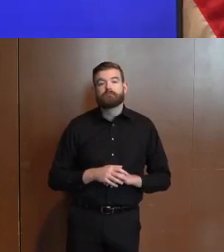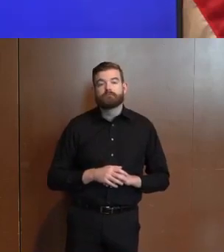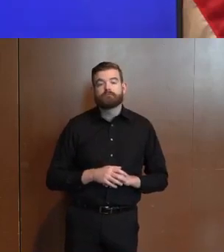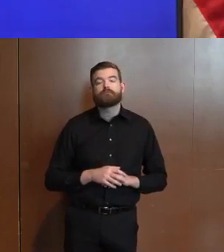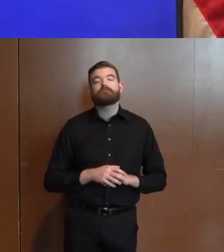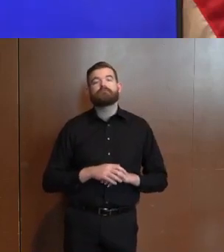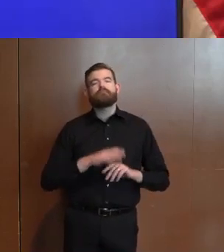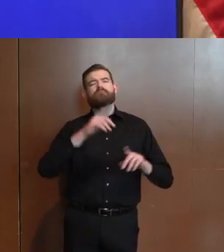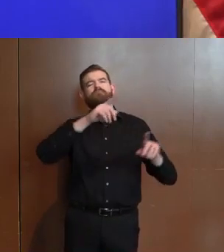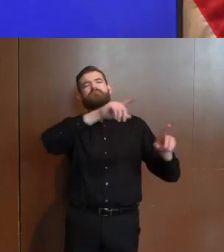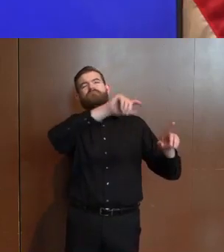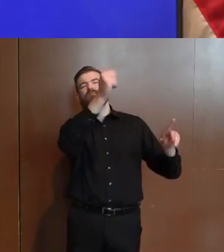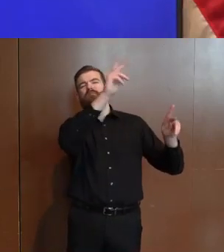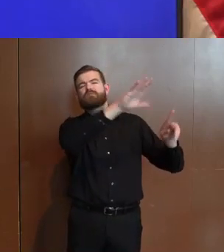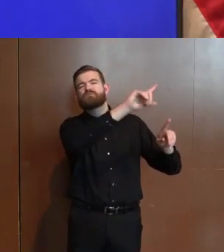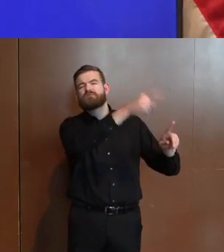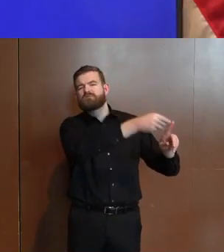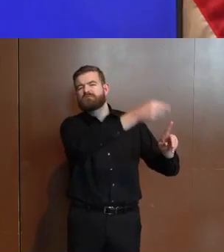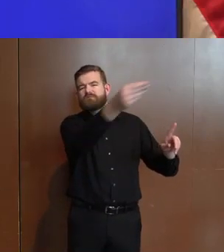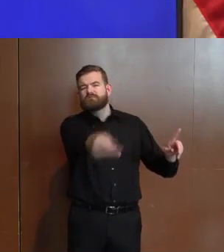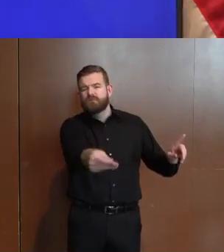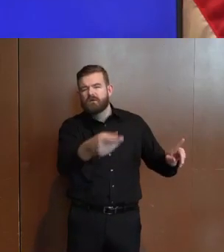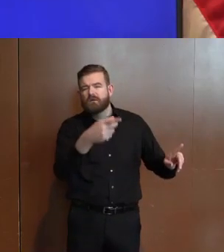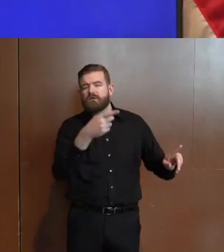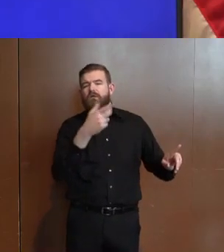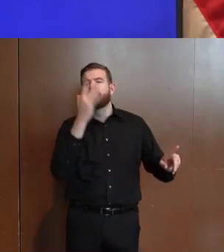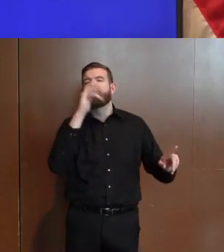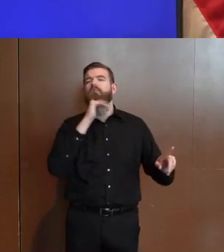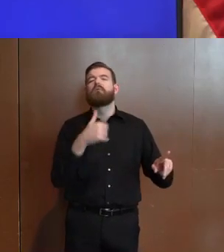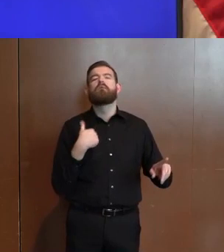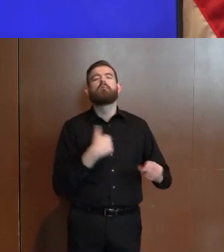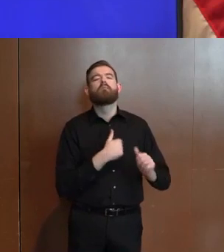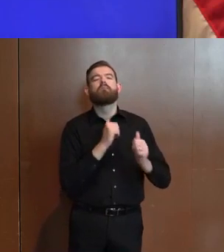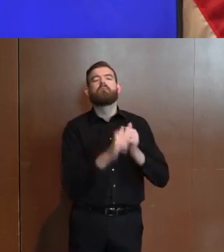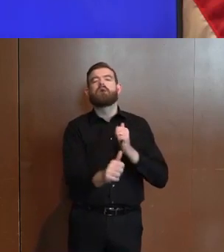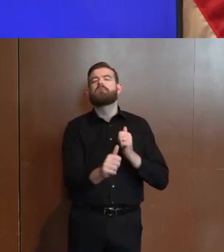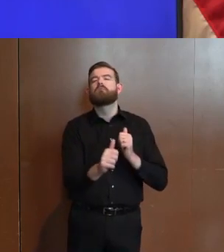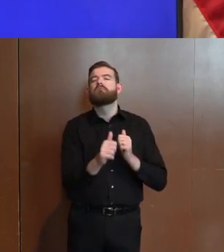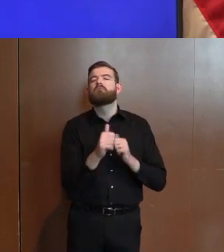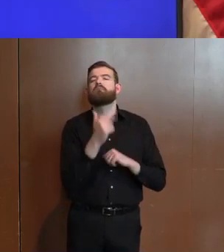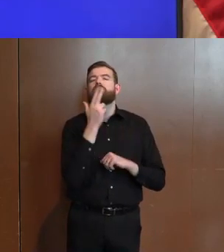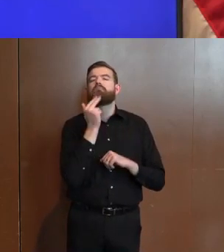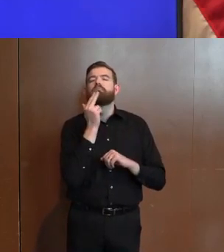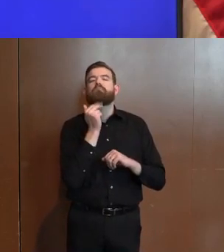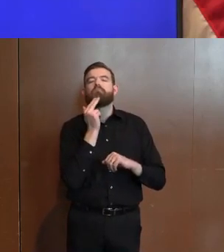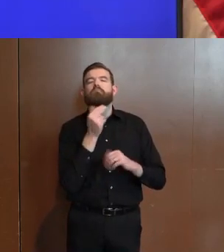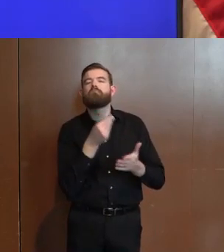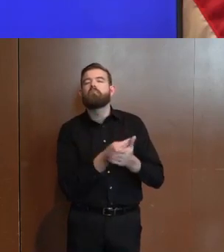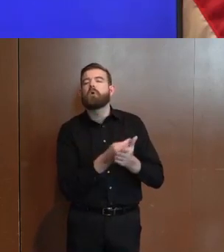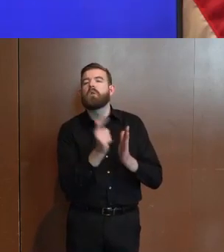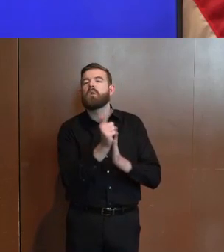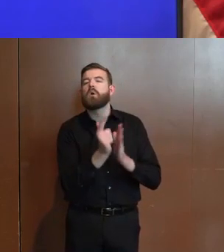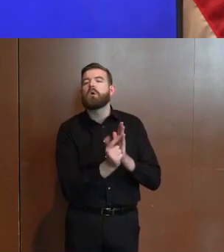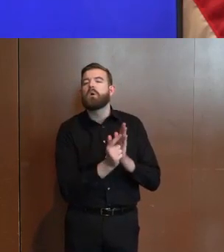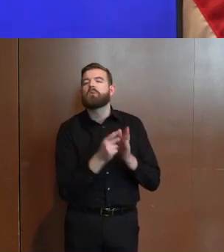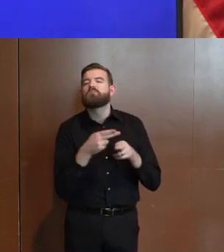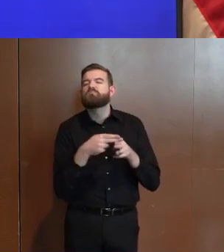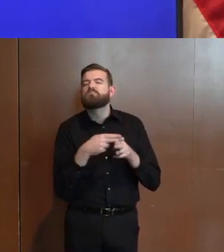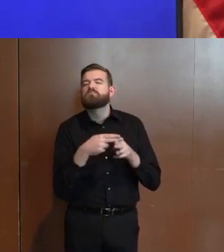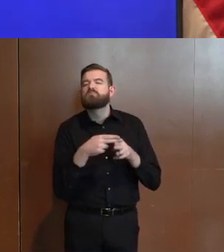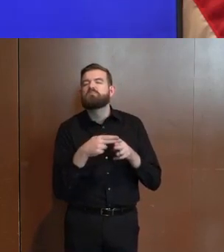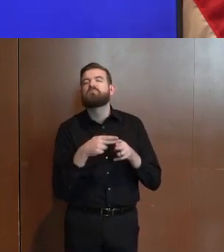budget doesn't make sense, if you, Matt, could move a little bit to you, there you go, the reason why the shell budget doesn't make sense if we're going